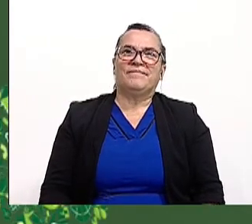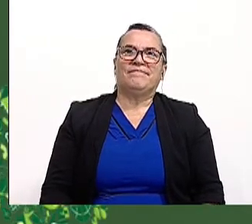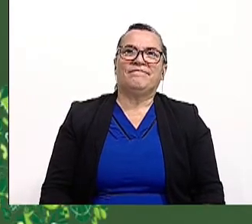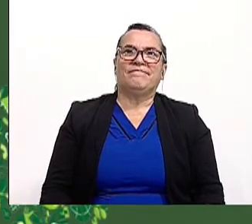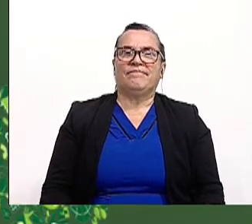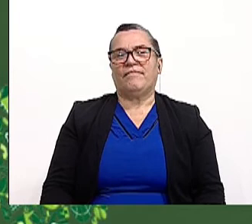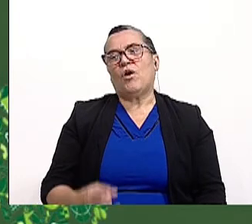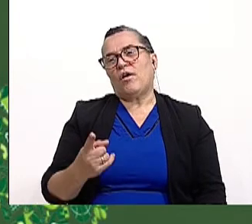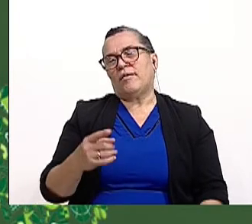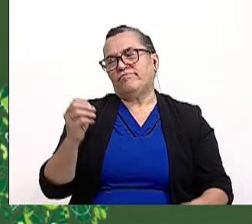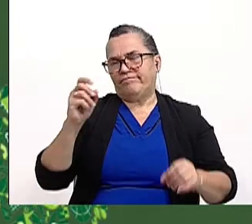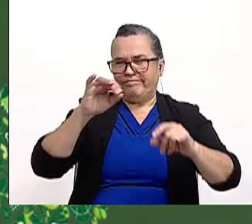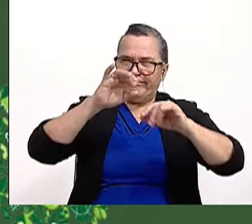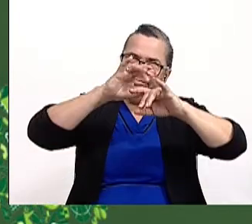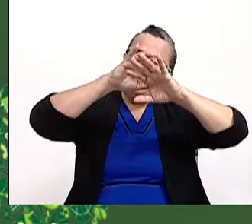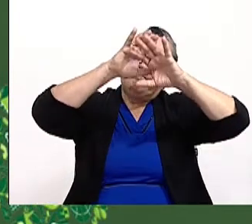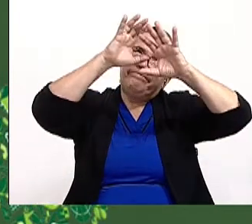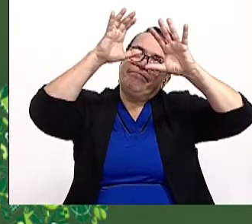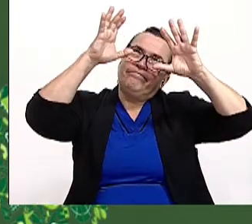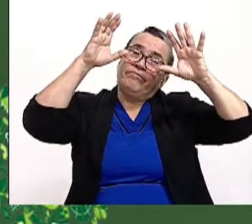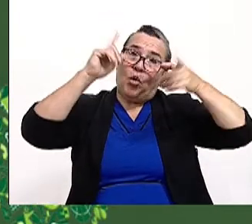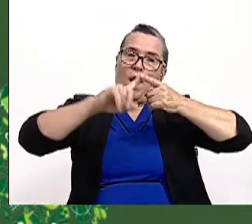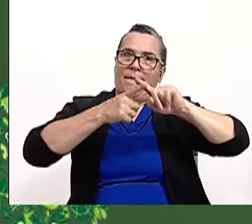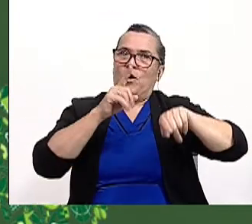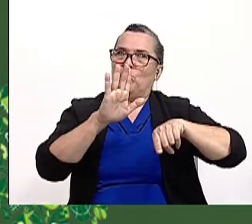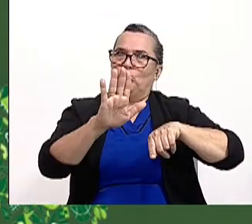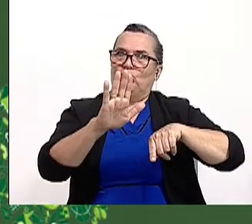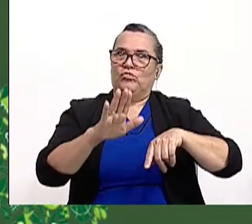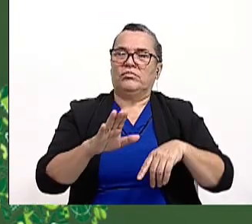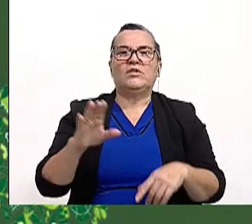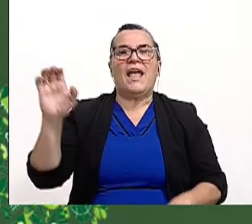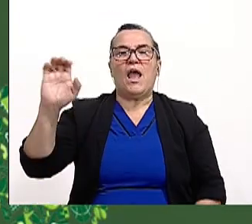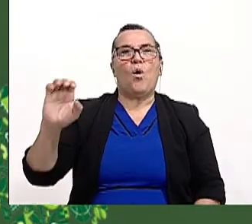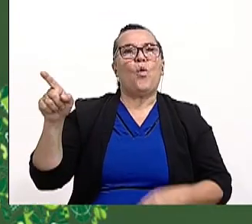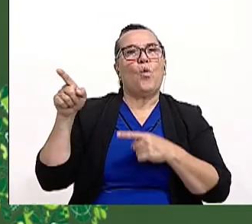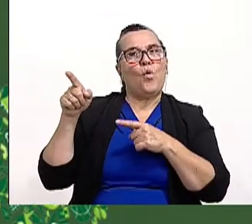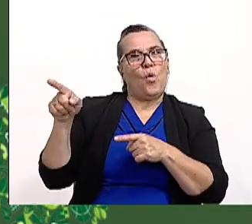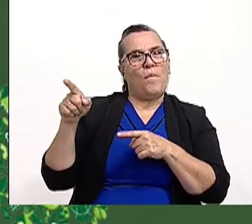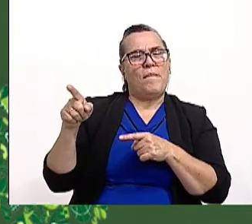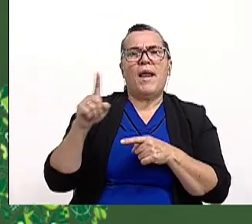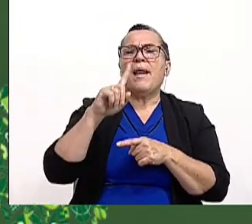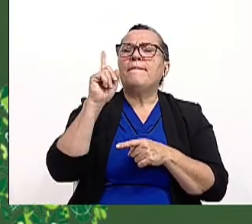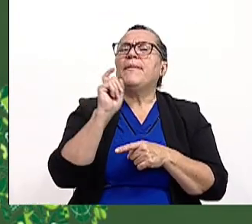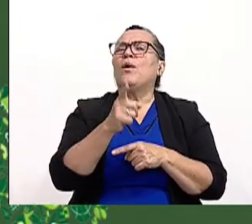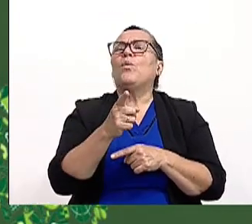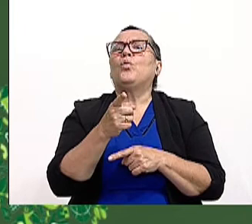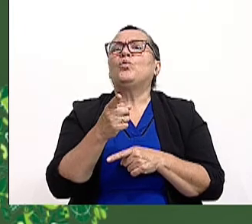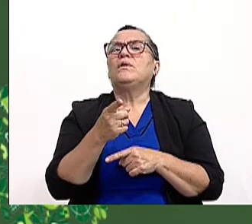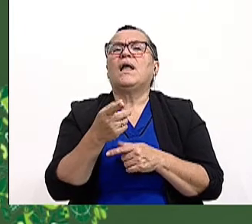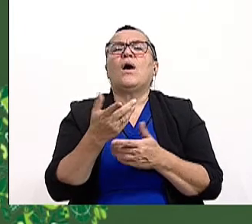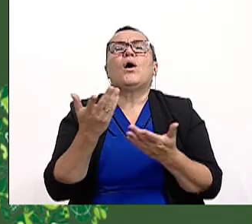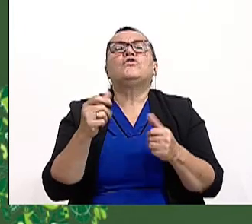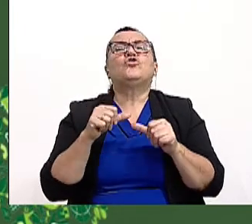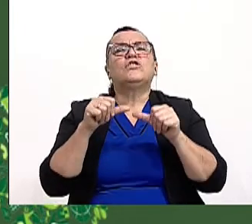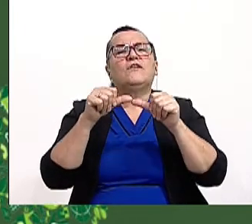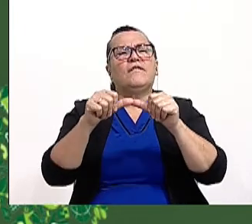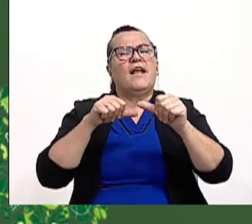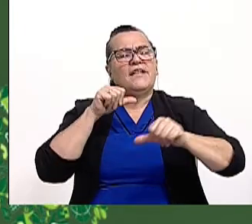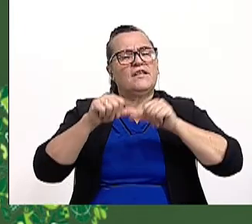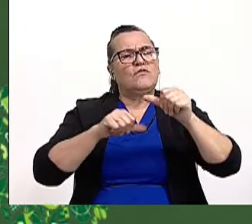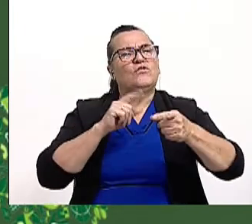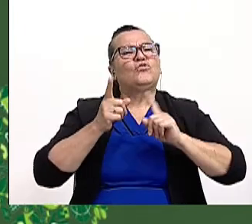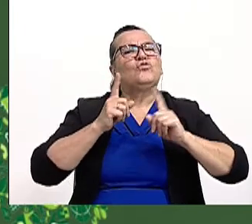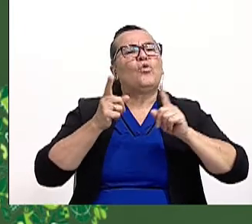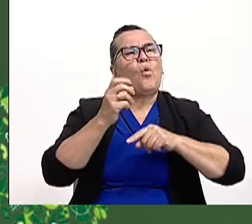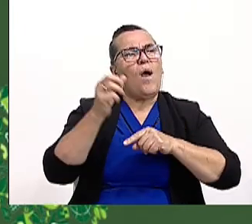Okay, let's imagine a friend of yours from Europe is asking you about the sustainability efforts